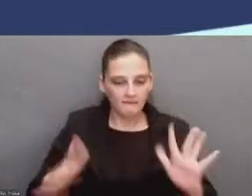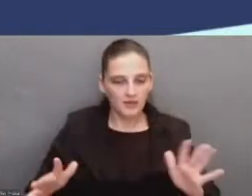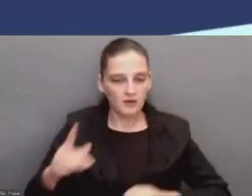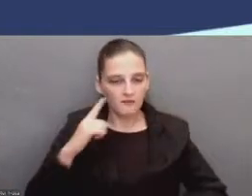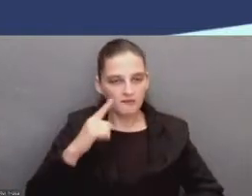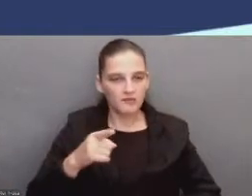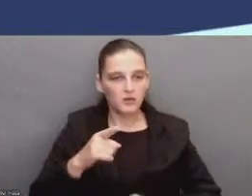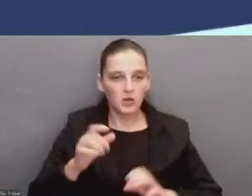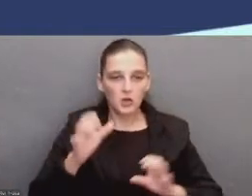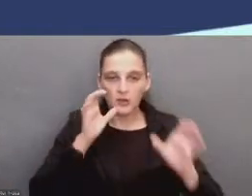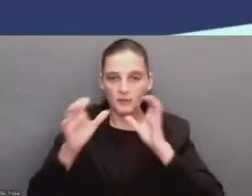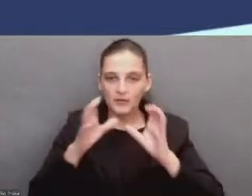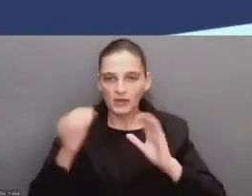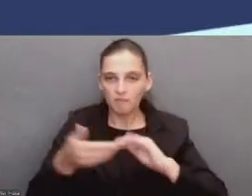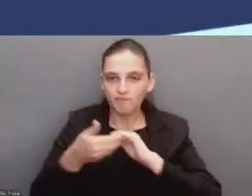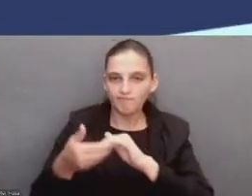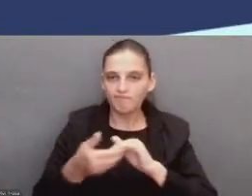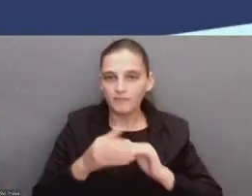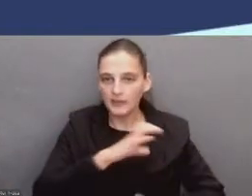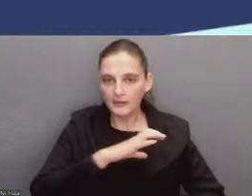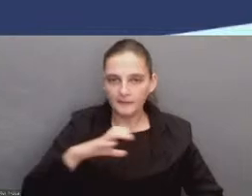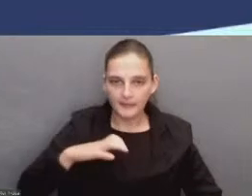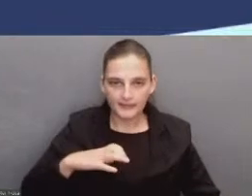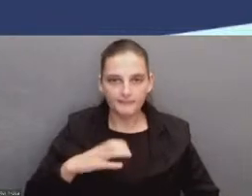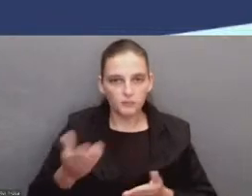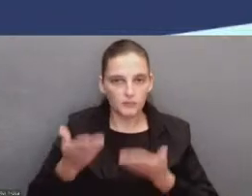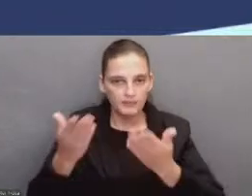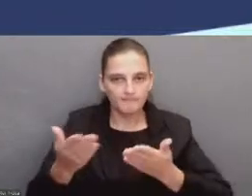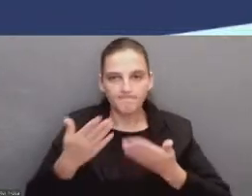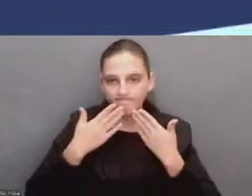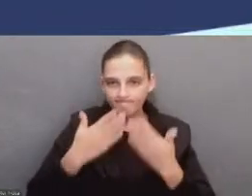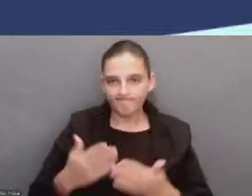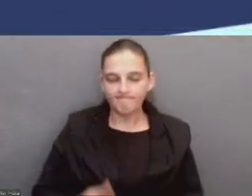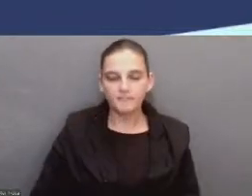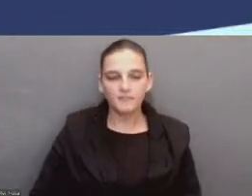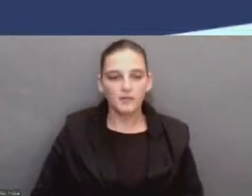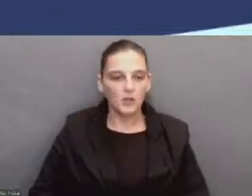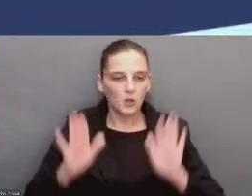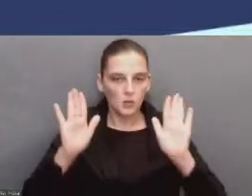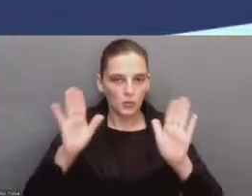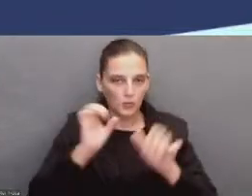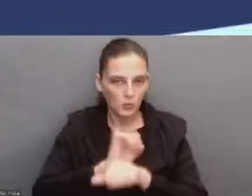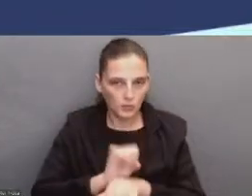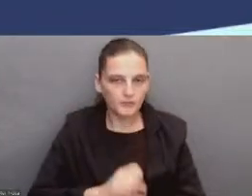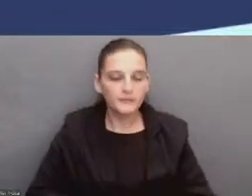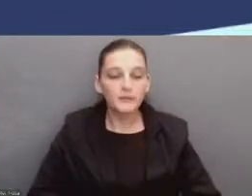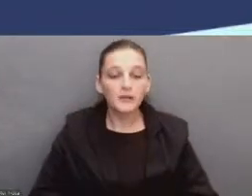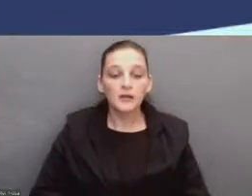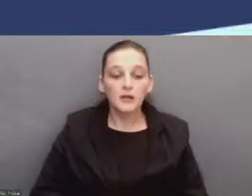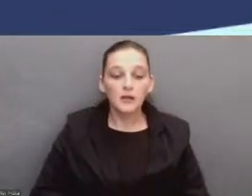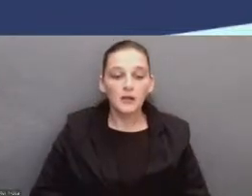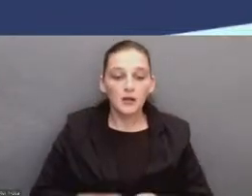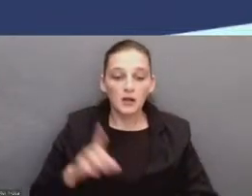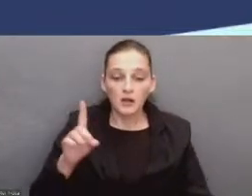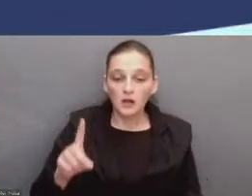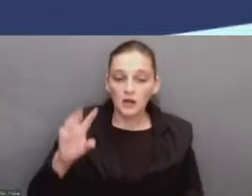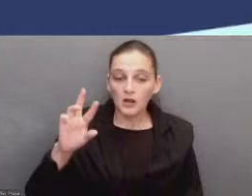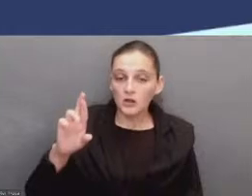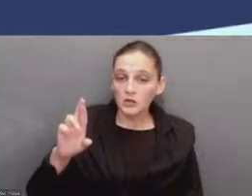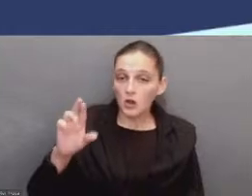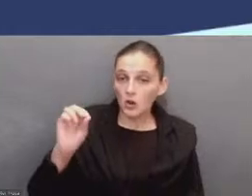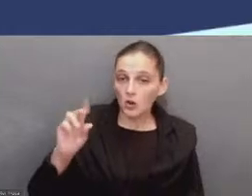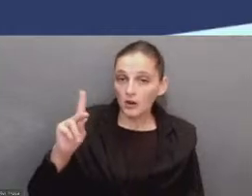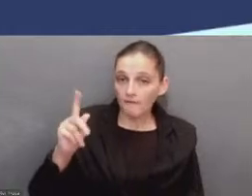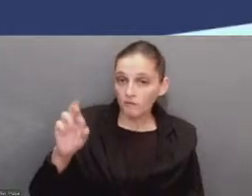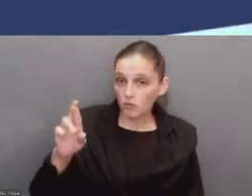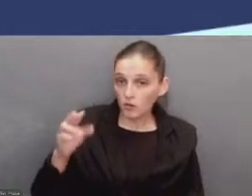Communications and Collaboration Subcommittee. Thank you again to all of you for that great work. Dr. Okafor, I believe we have one subcommittee